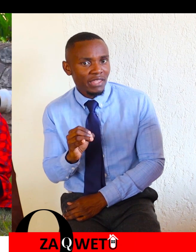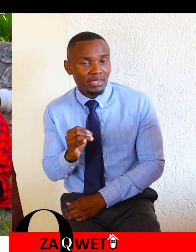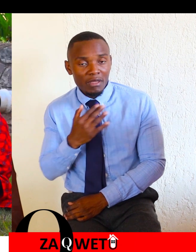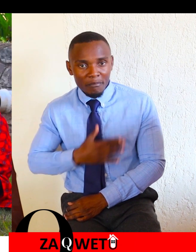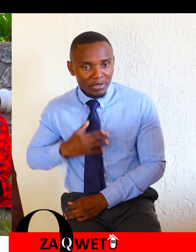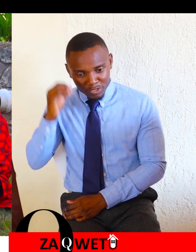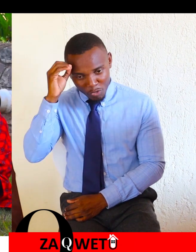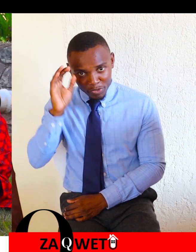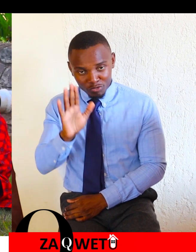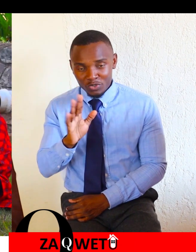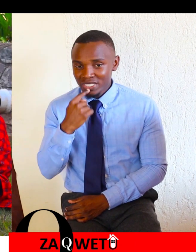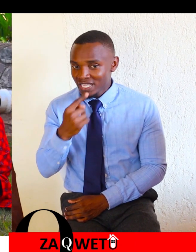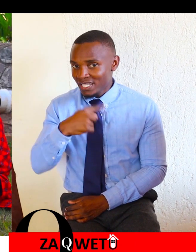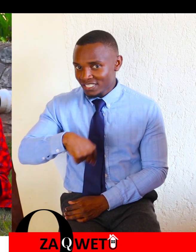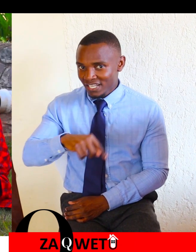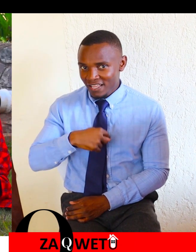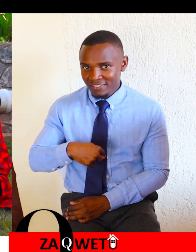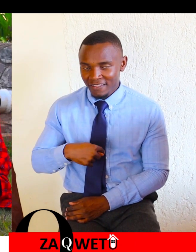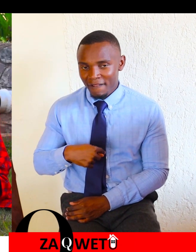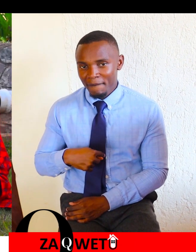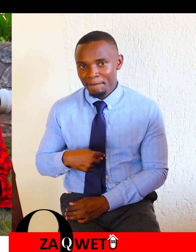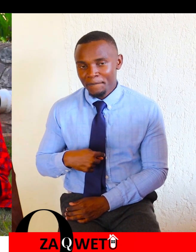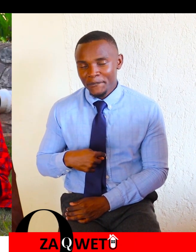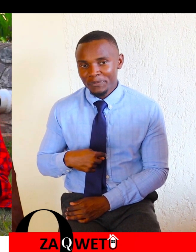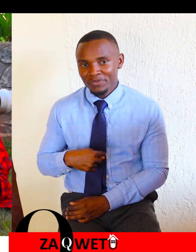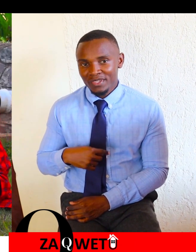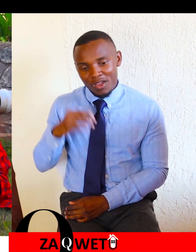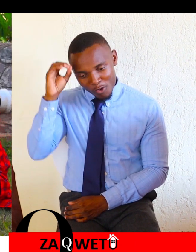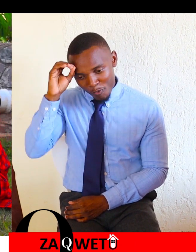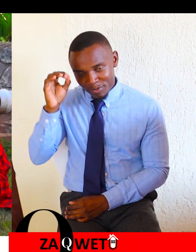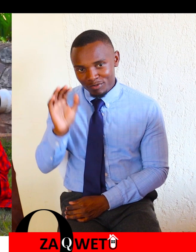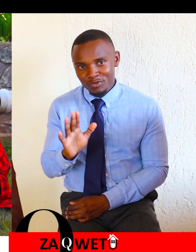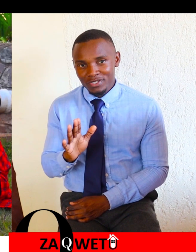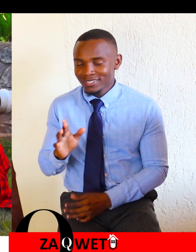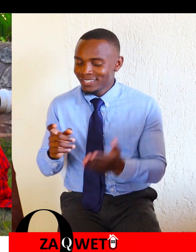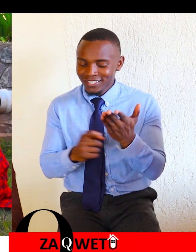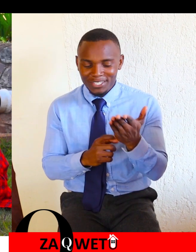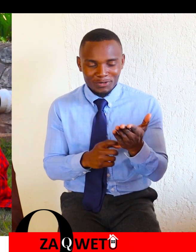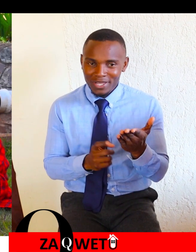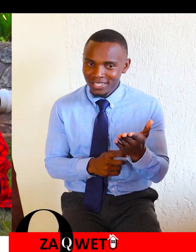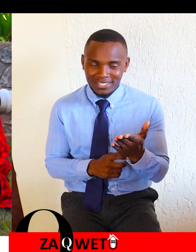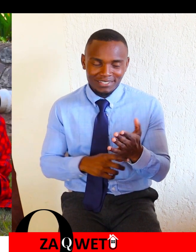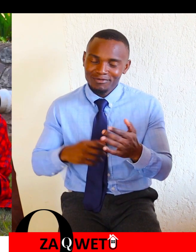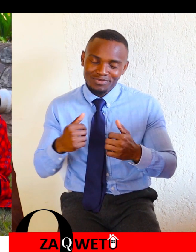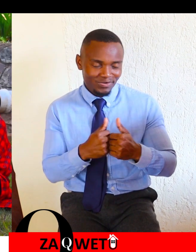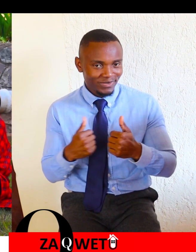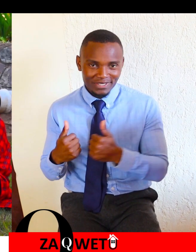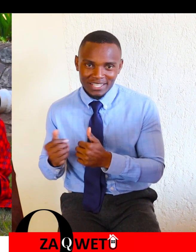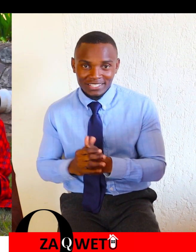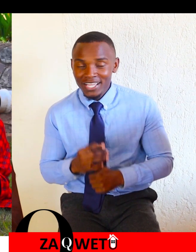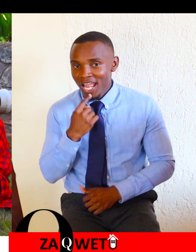ambalo alitambui. Tuambie maoni yako ni maoni gani? Ni maoni gani? Ndio Kiswahili